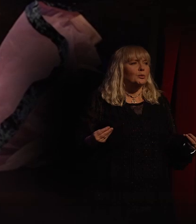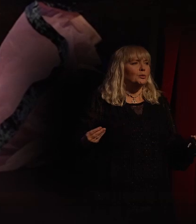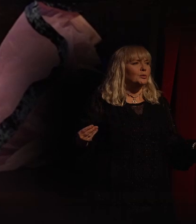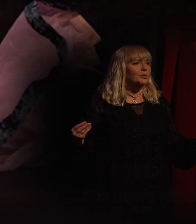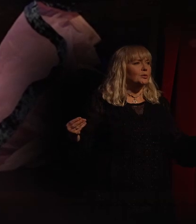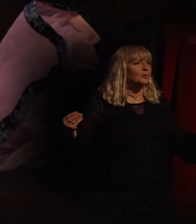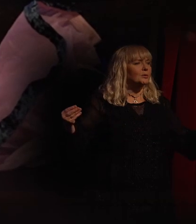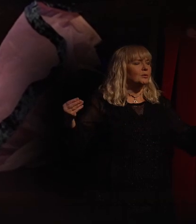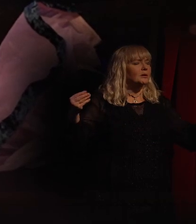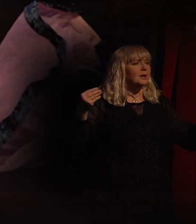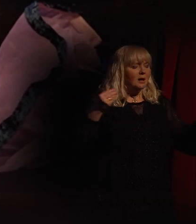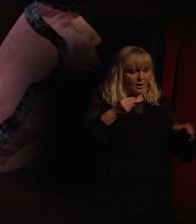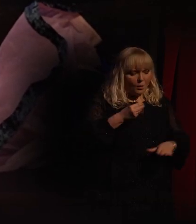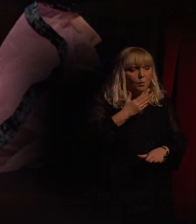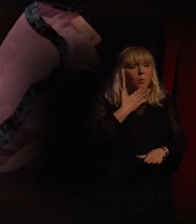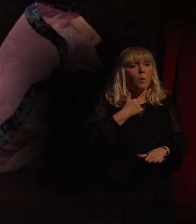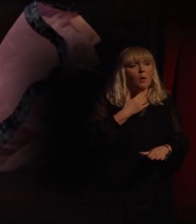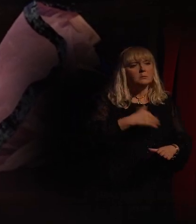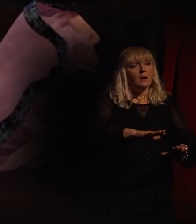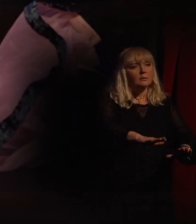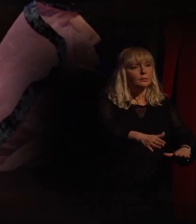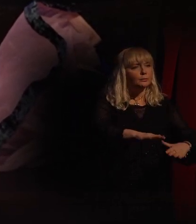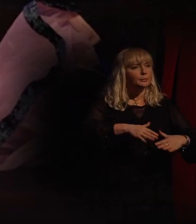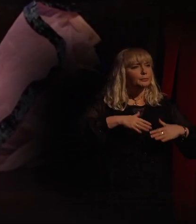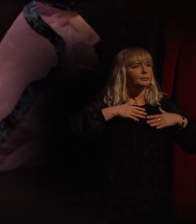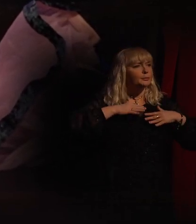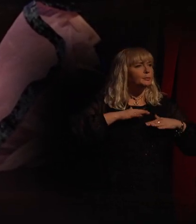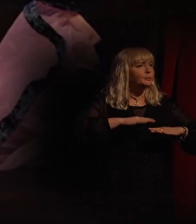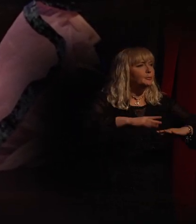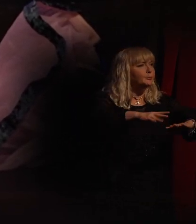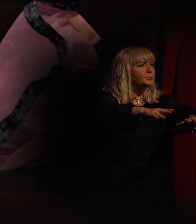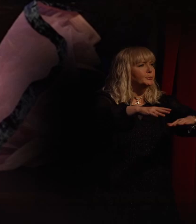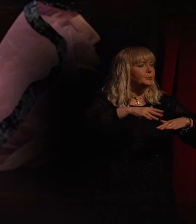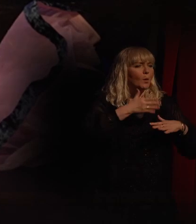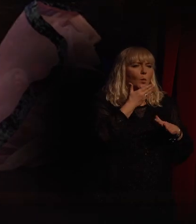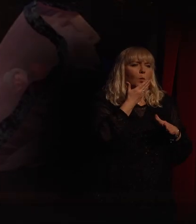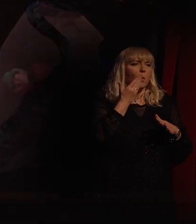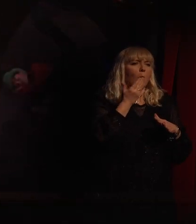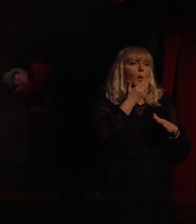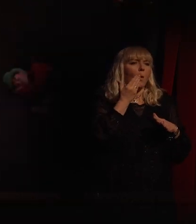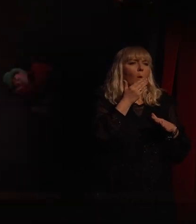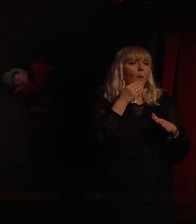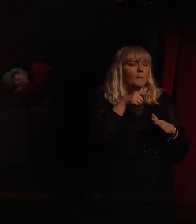the warm waters, supported and relaxed.